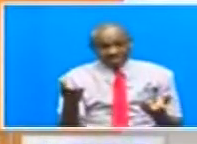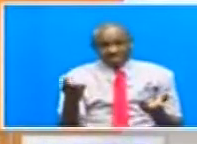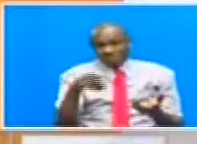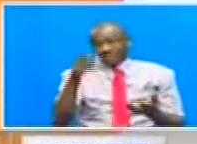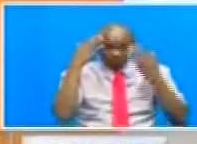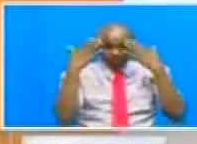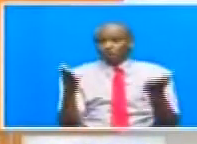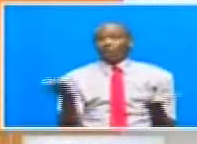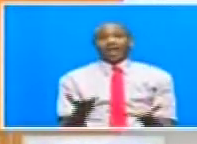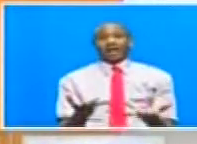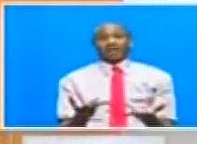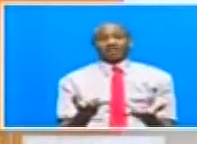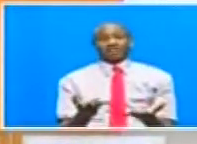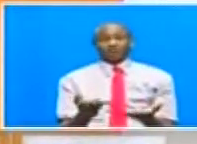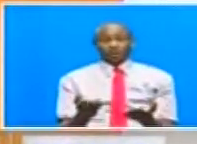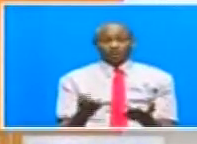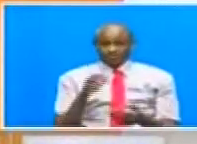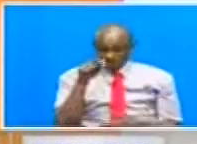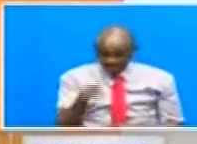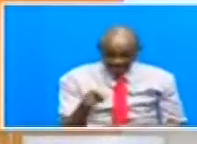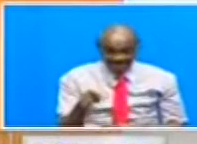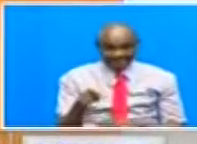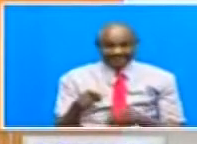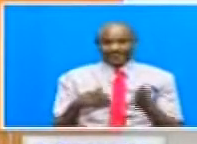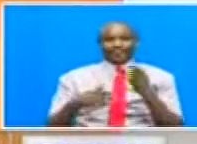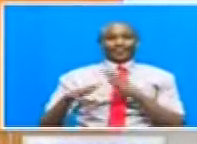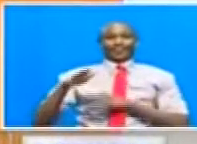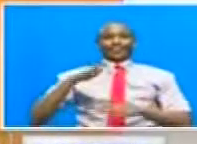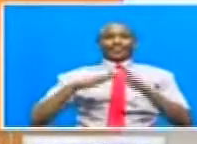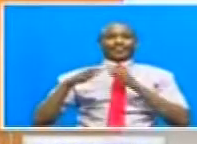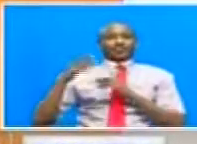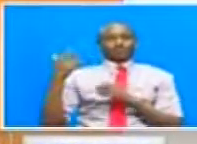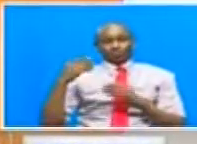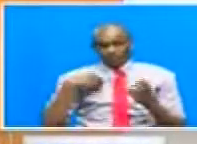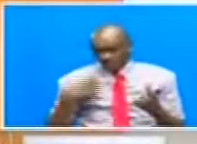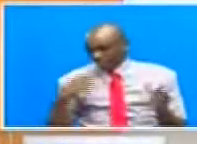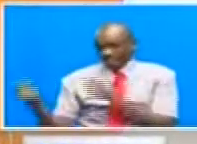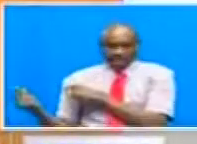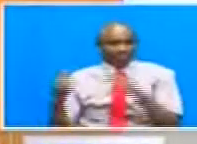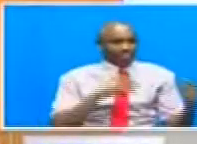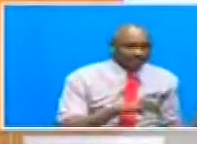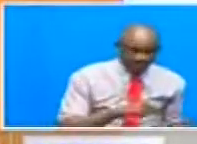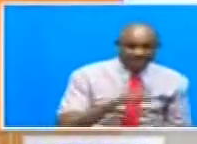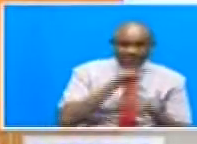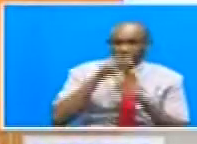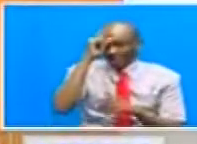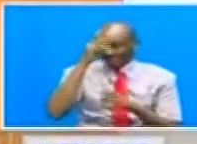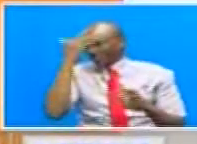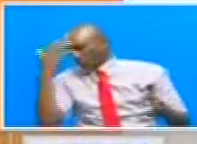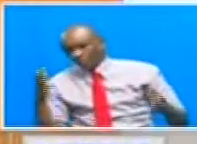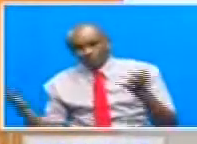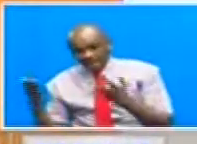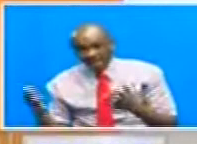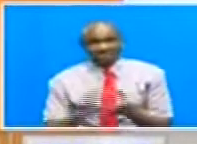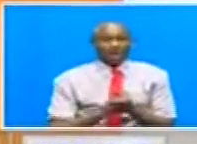in his custody. So we are now back to the letter writing back and forth with the national government and also with